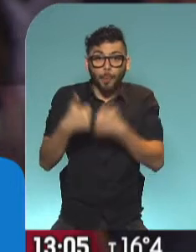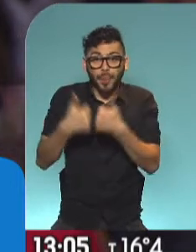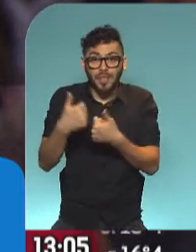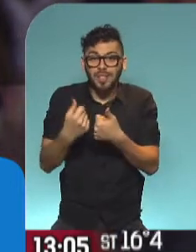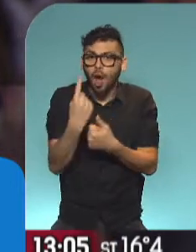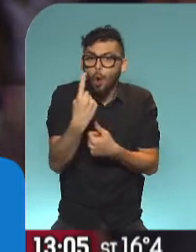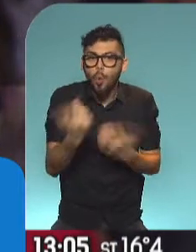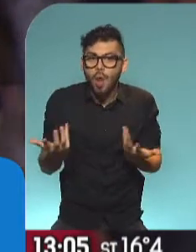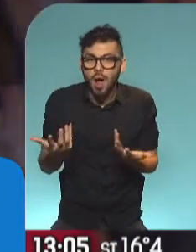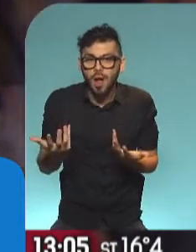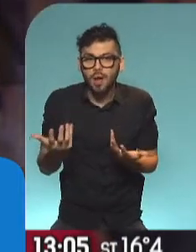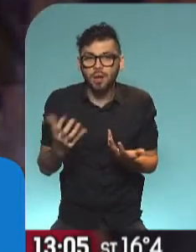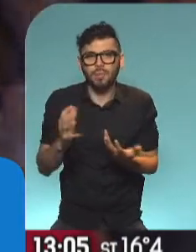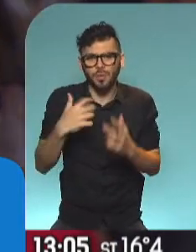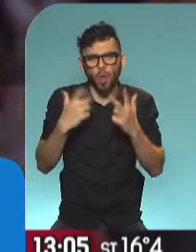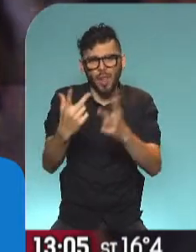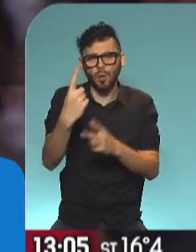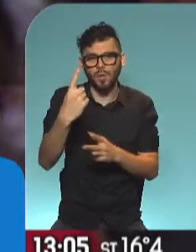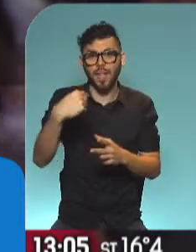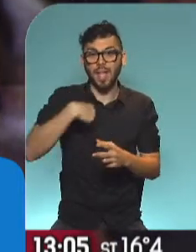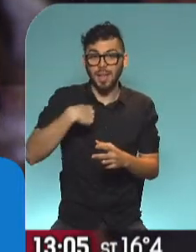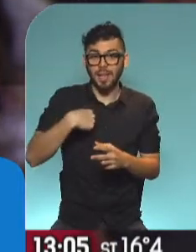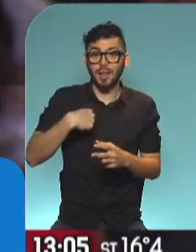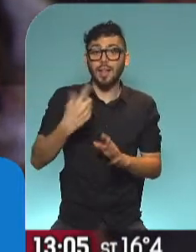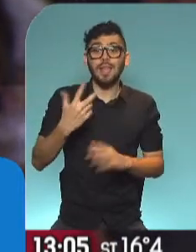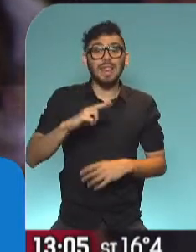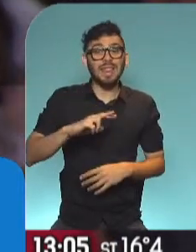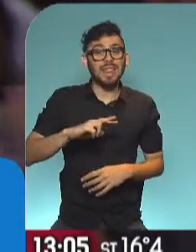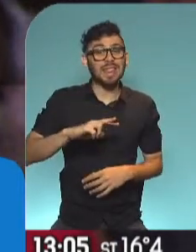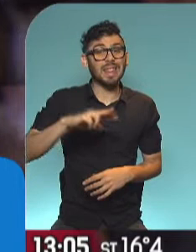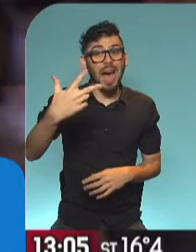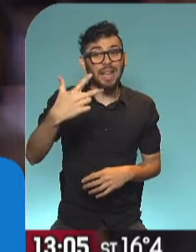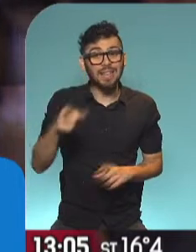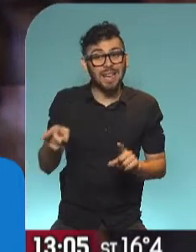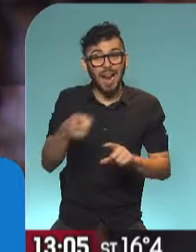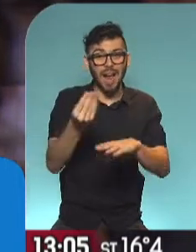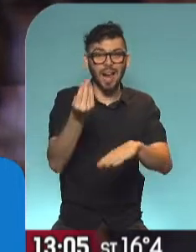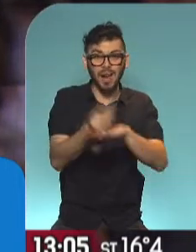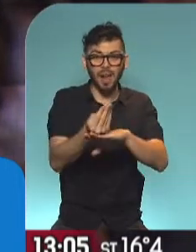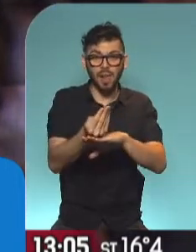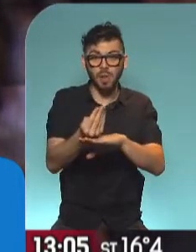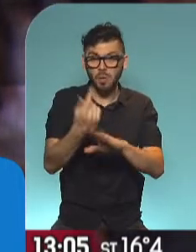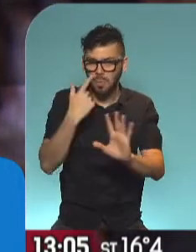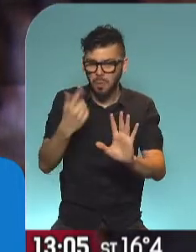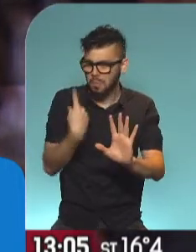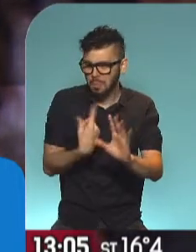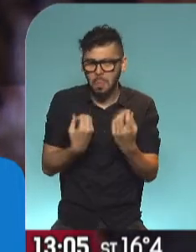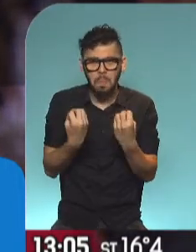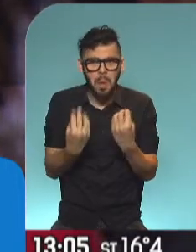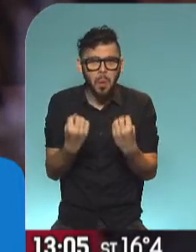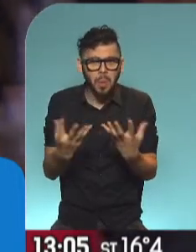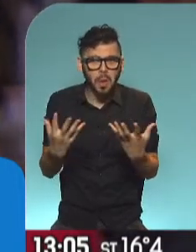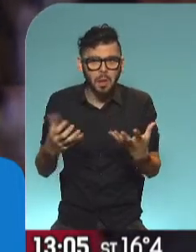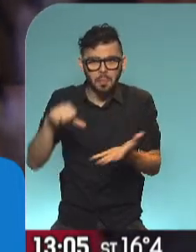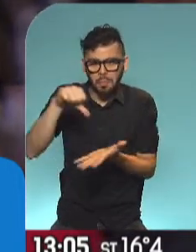won. I'll tell you what, so this will be my third, and we're in great shape. Do you see what's going on with the